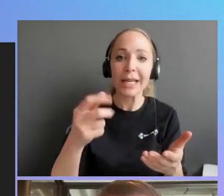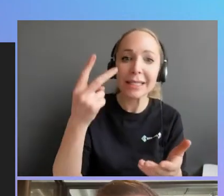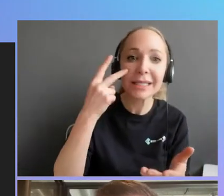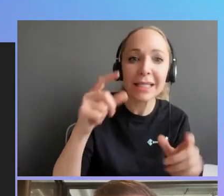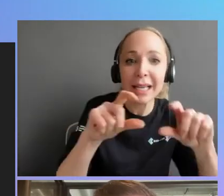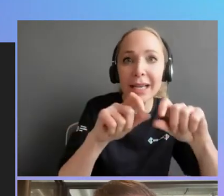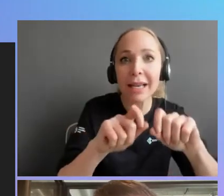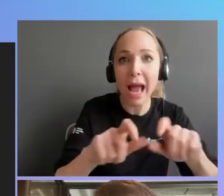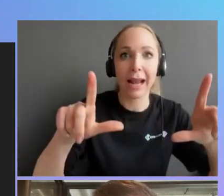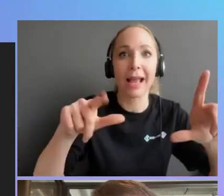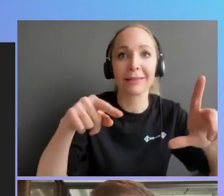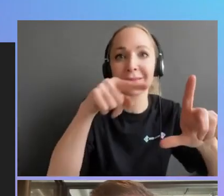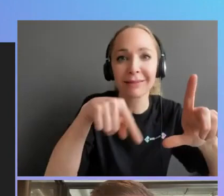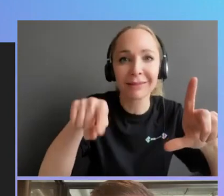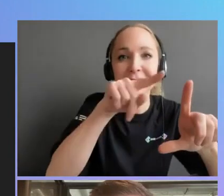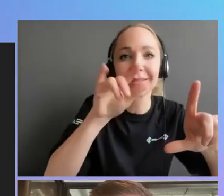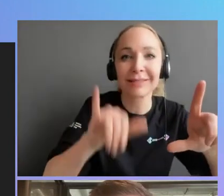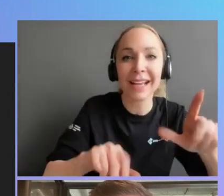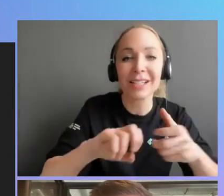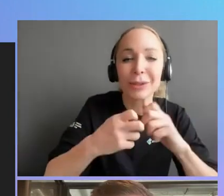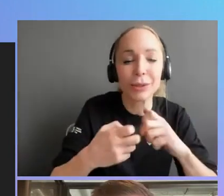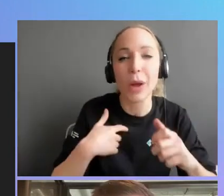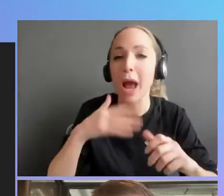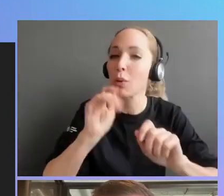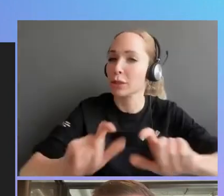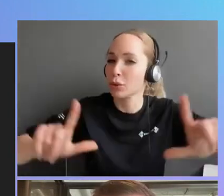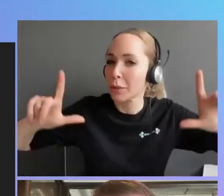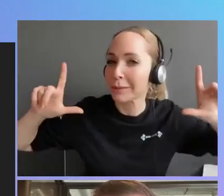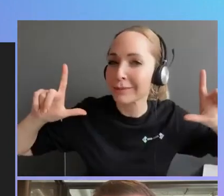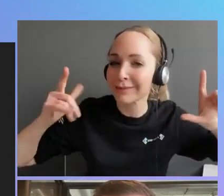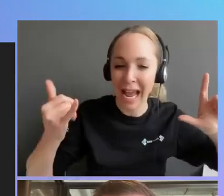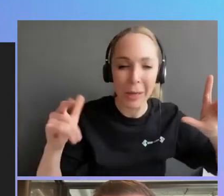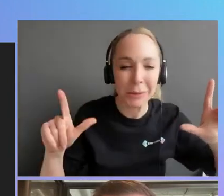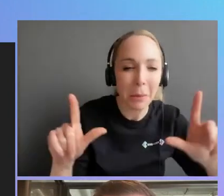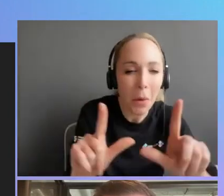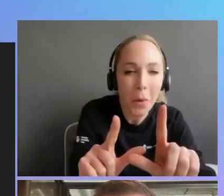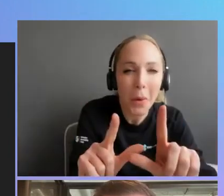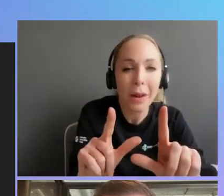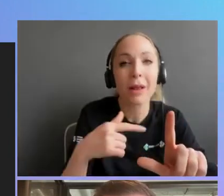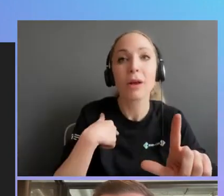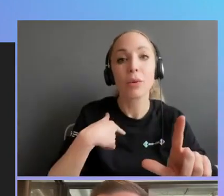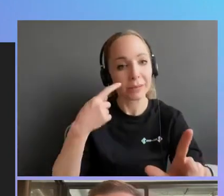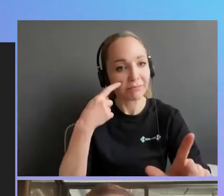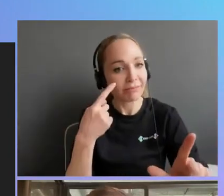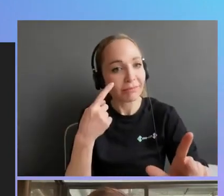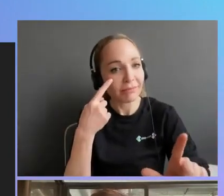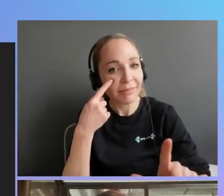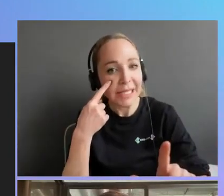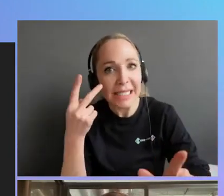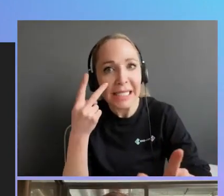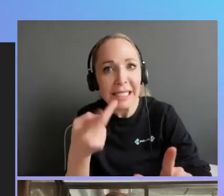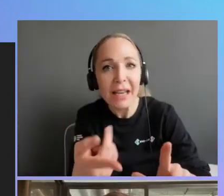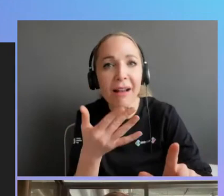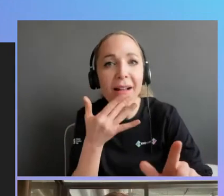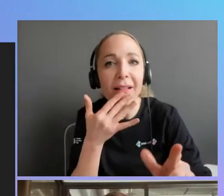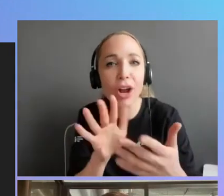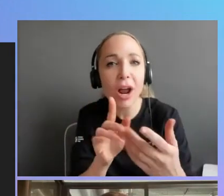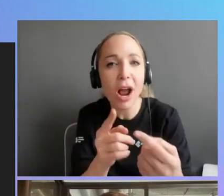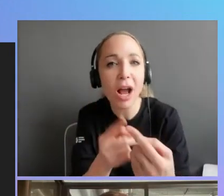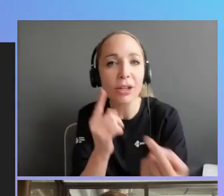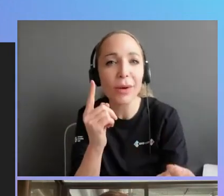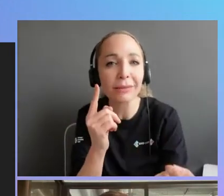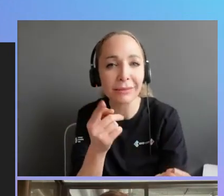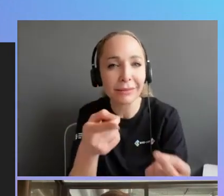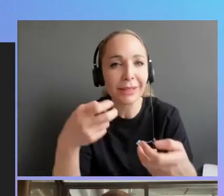zoom in here in a second. I do apologize, it's a little small, but we found an issue, a color contrast issue with that recipe name. Like I said, it's like a